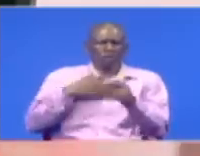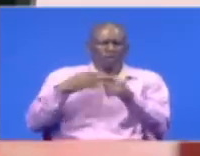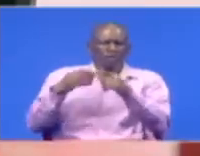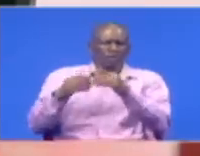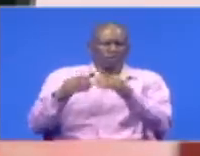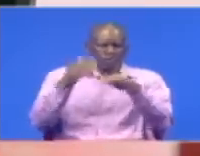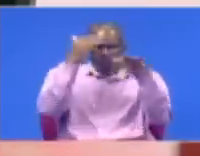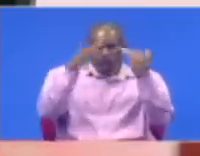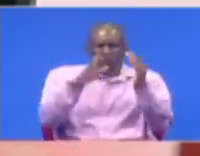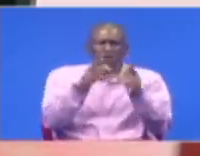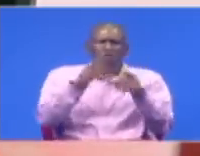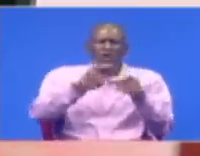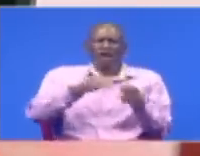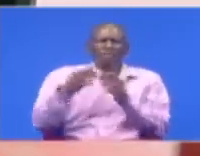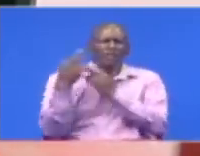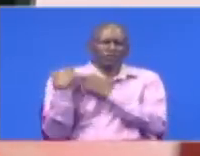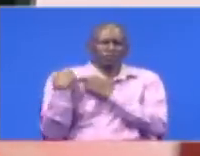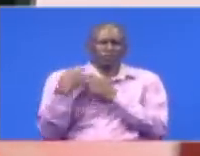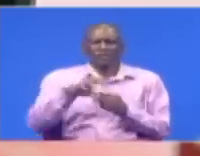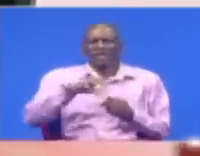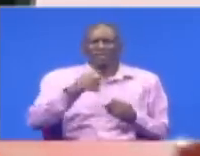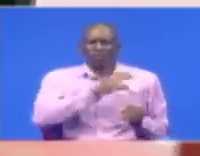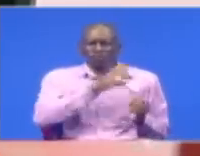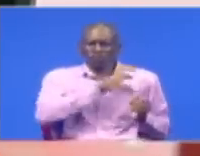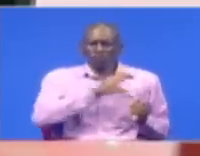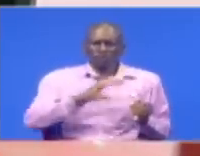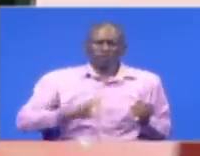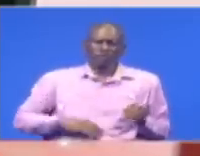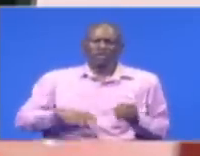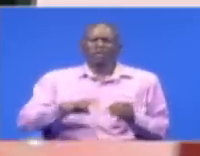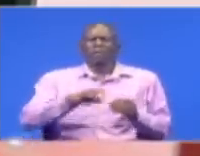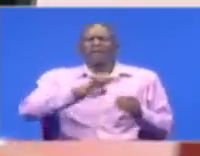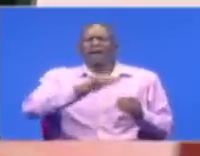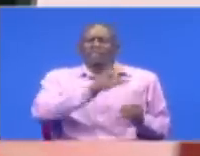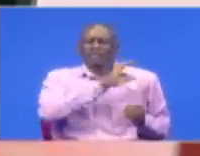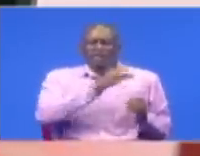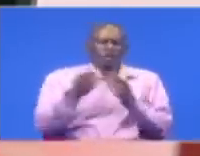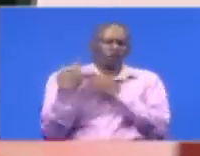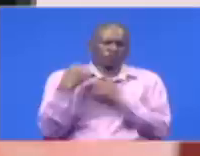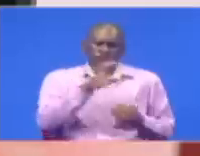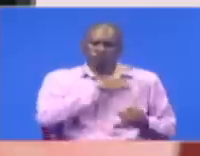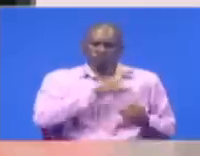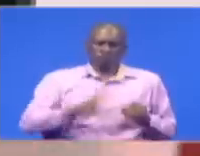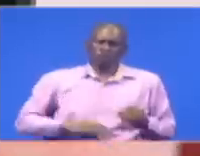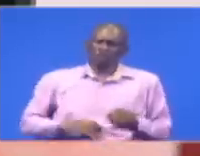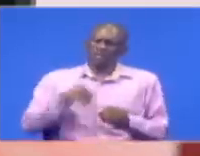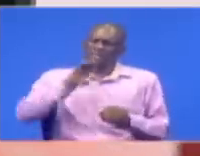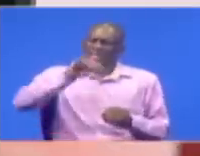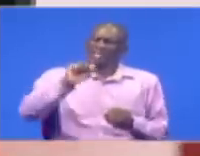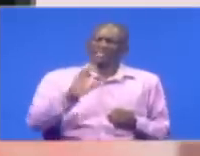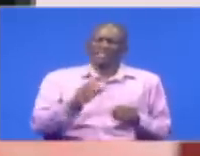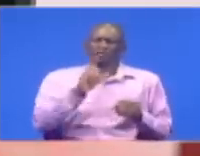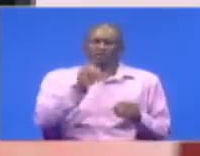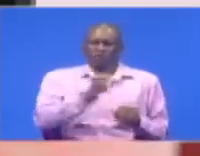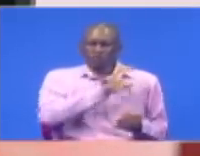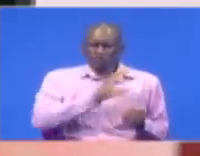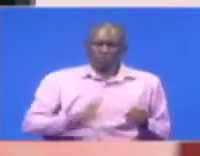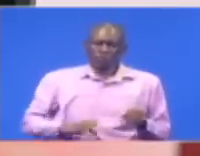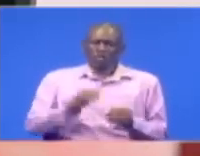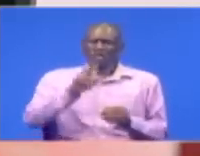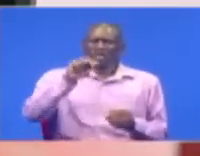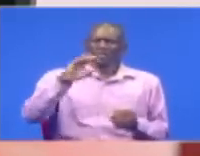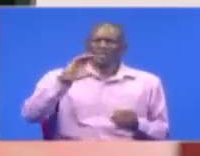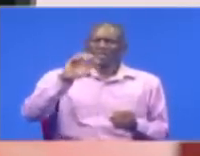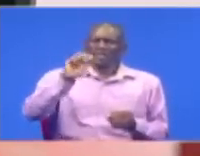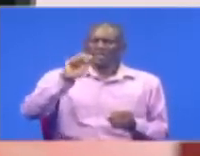other roles would be the other commissions, this commission being one of them, NCAJ